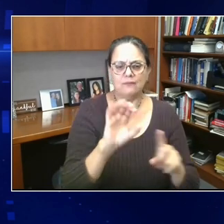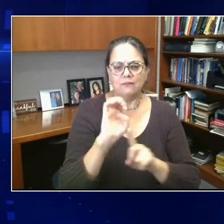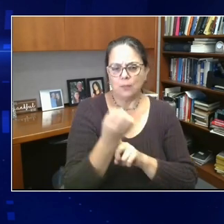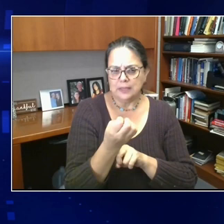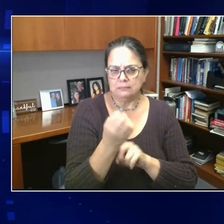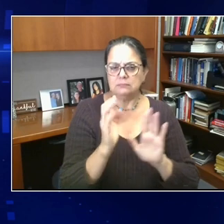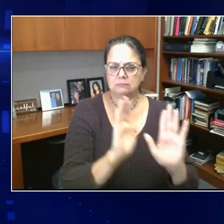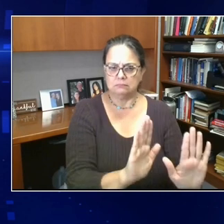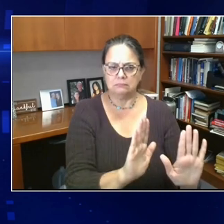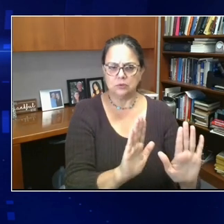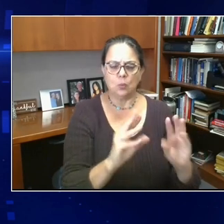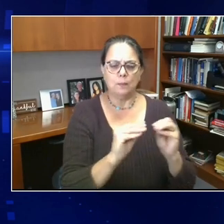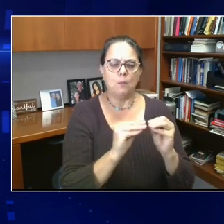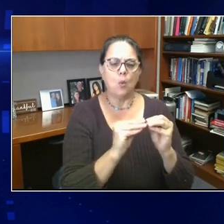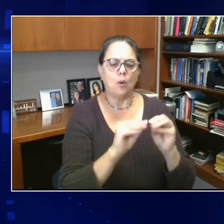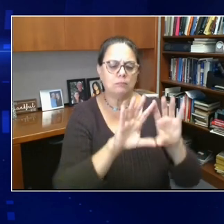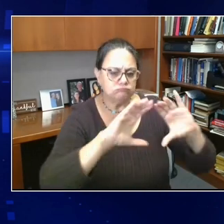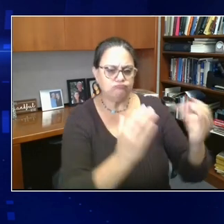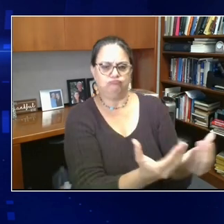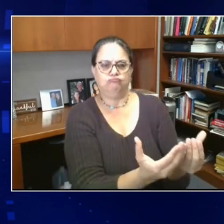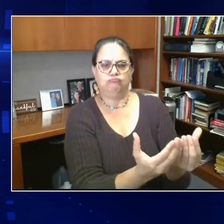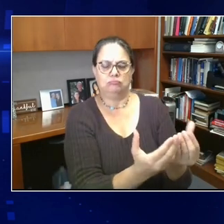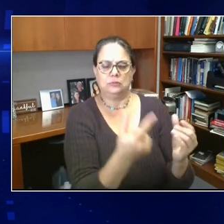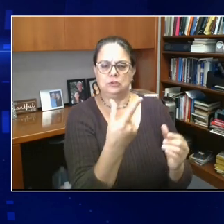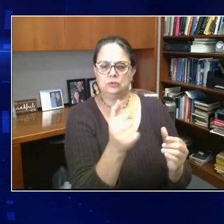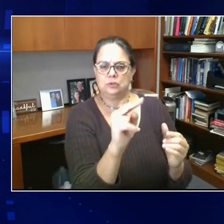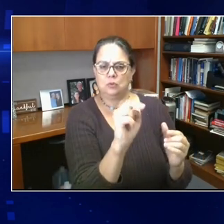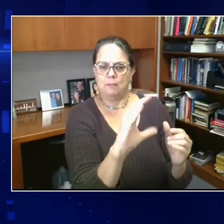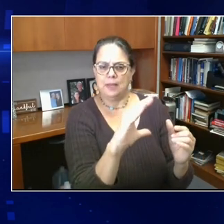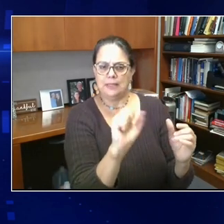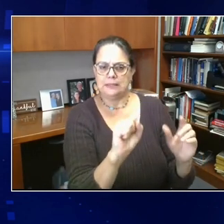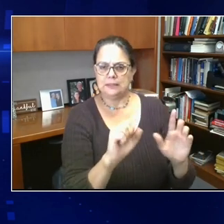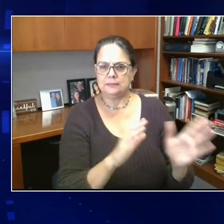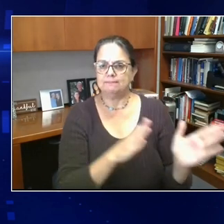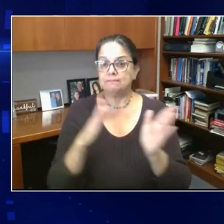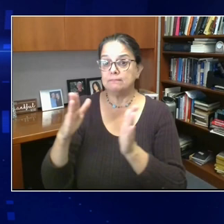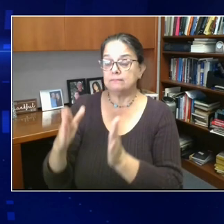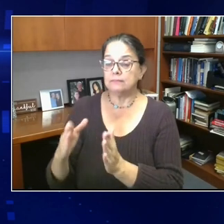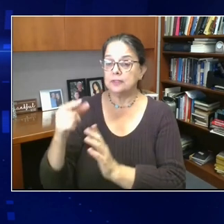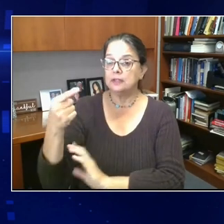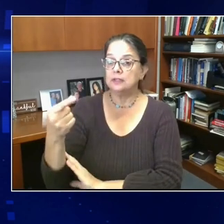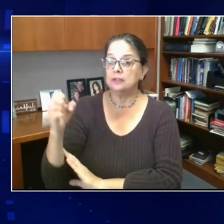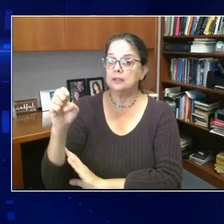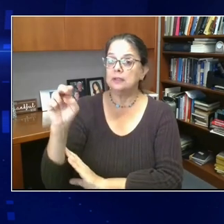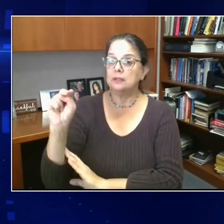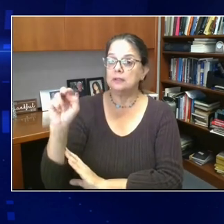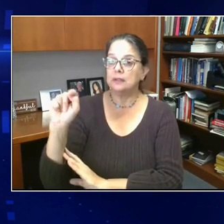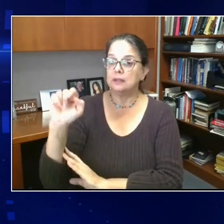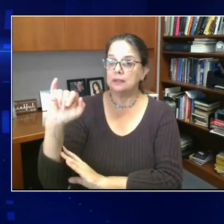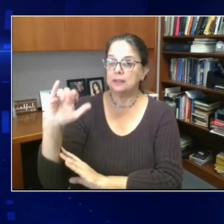It also deals with how an individual's genes interact with each other and the environment.